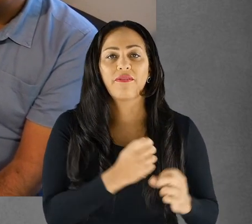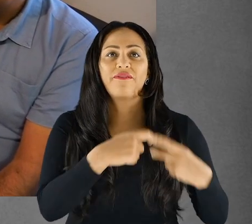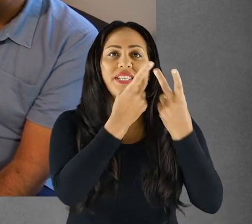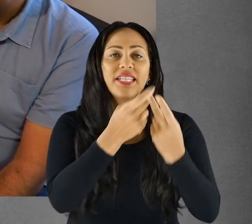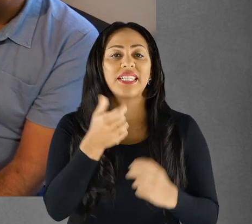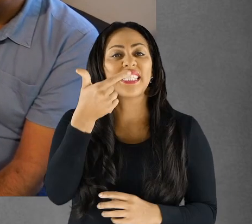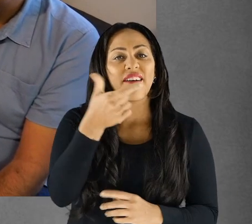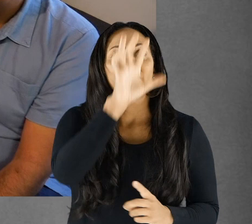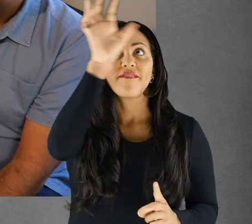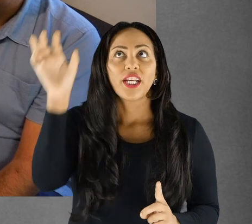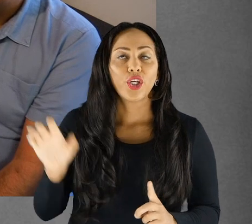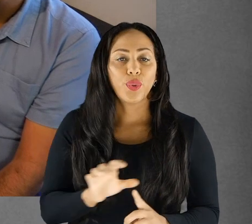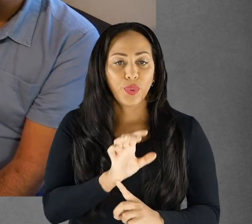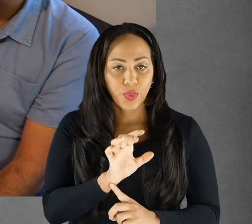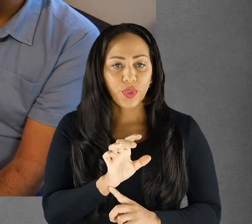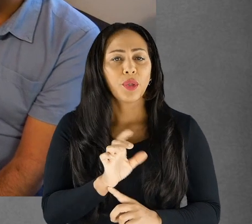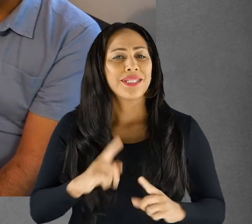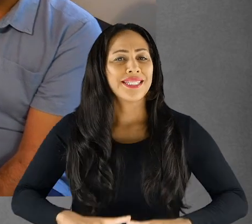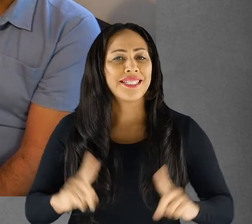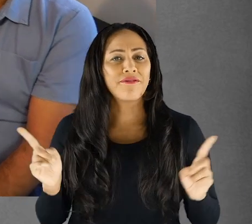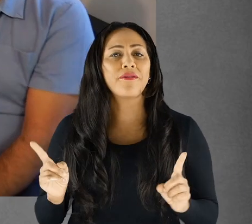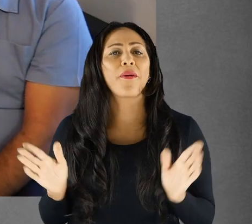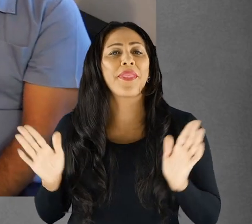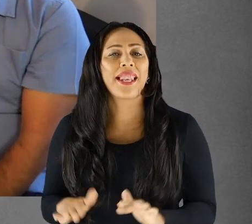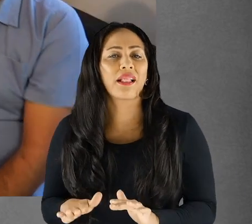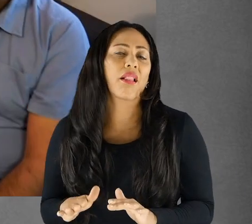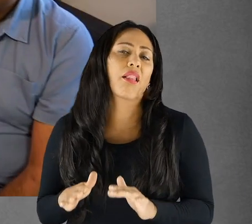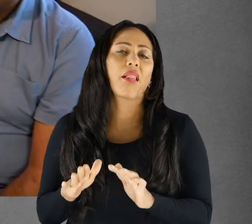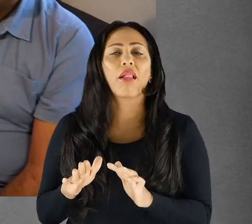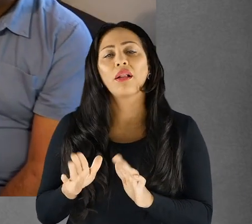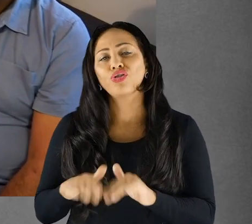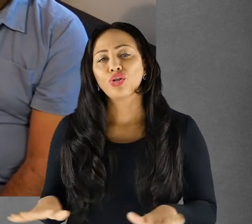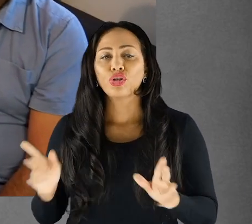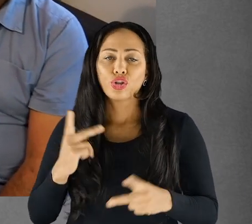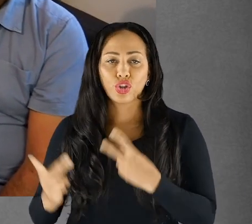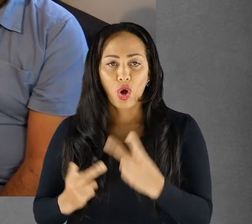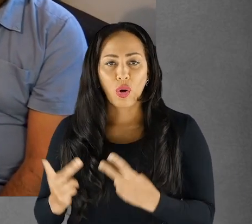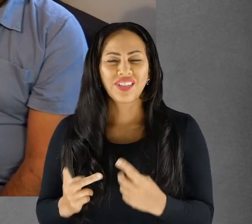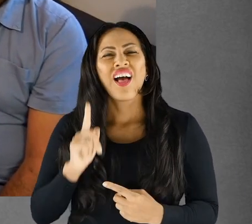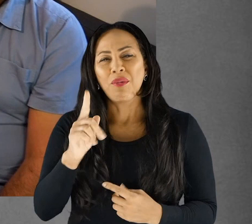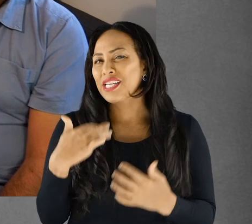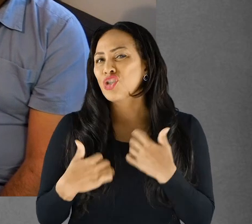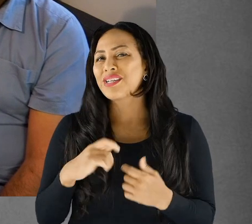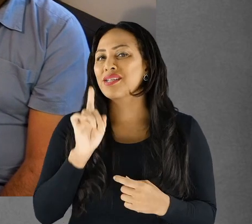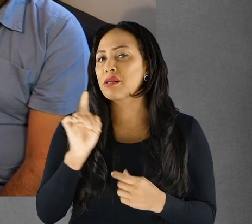venues, and it was very different from all the like little children's songs because actually, Ashok, which is interesting, there was a point where I was like, I love this,